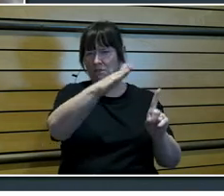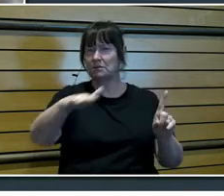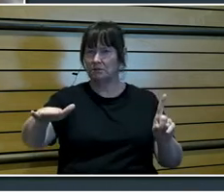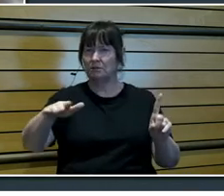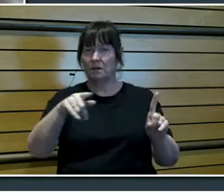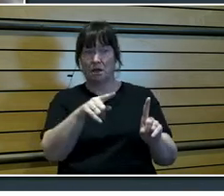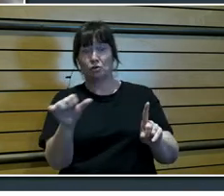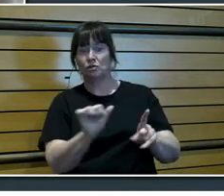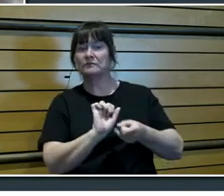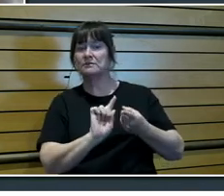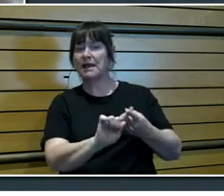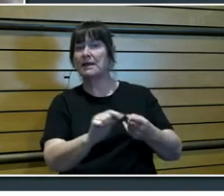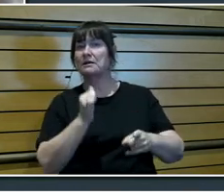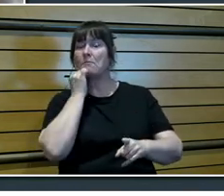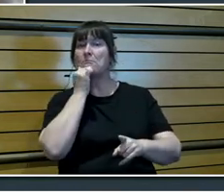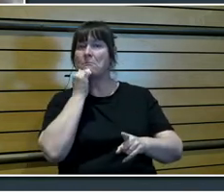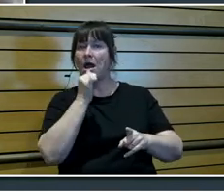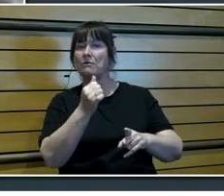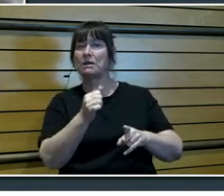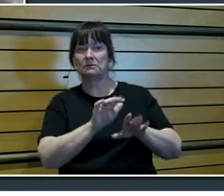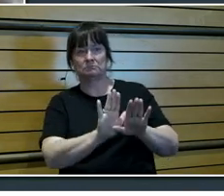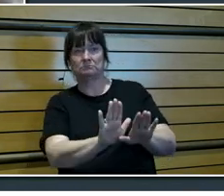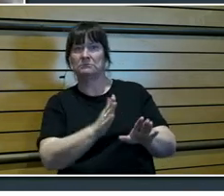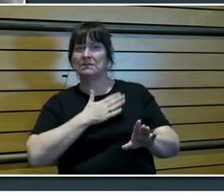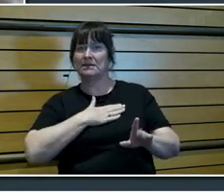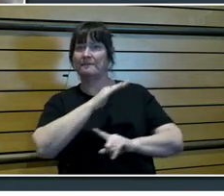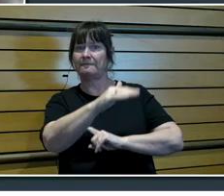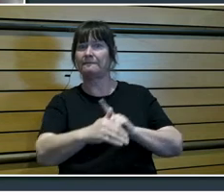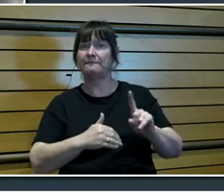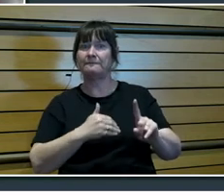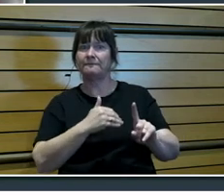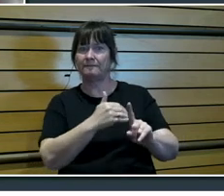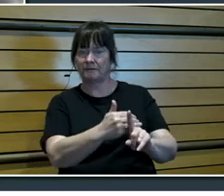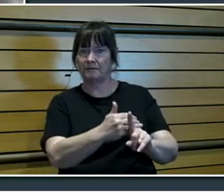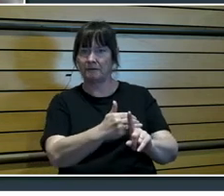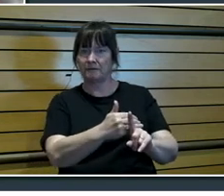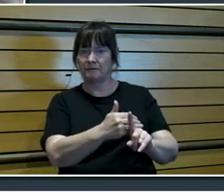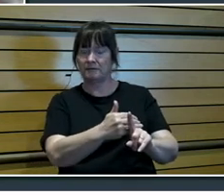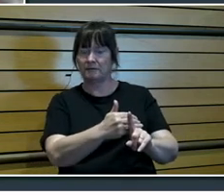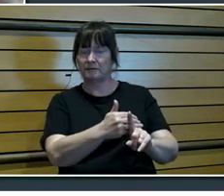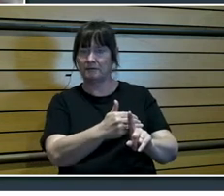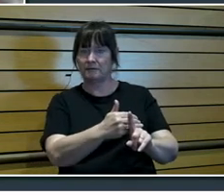Māori reserve, inalienable for all time, in the 1851 Ahuriri purchase that Chad referred to,